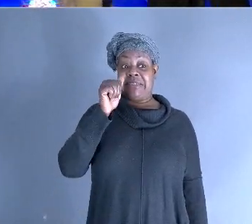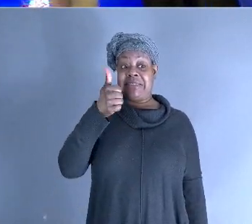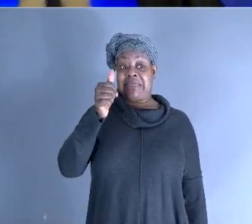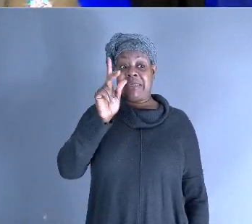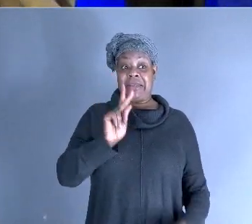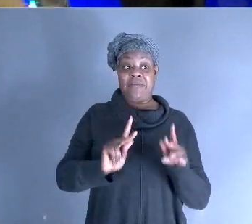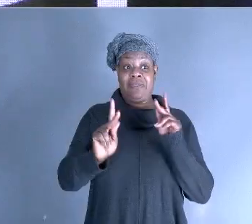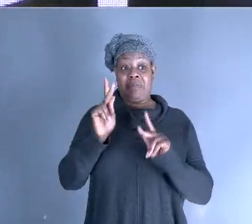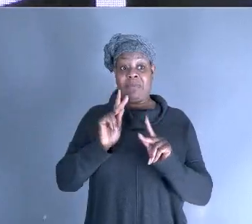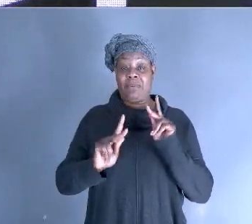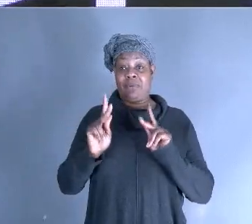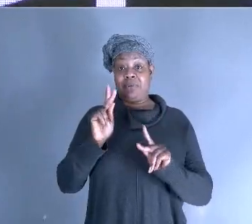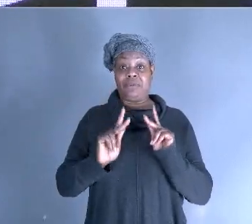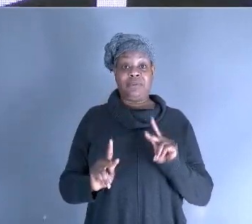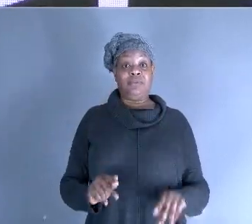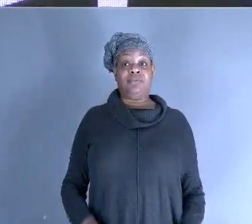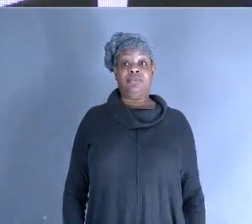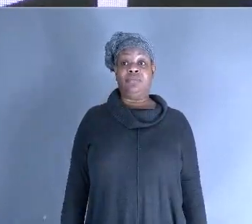what you